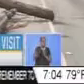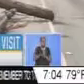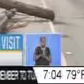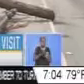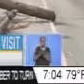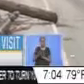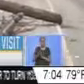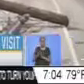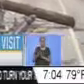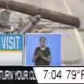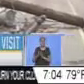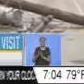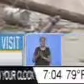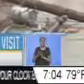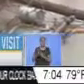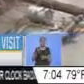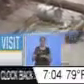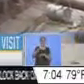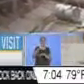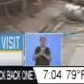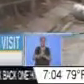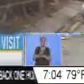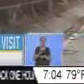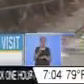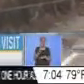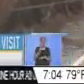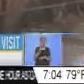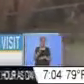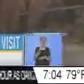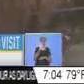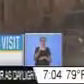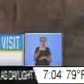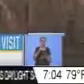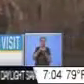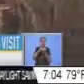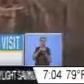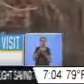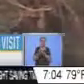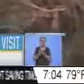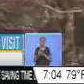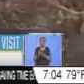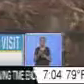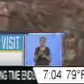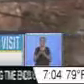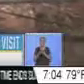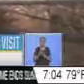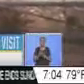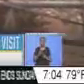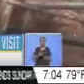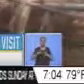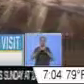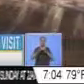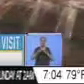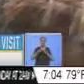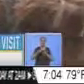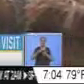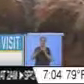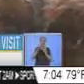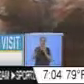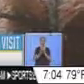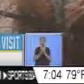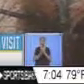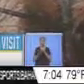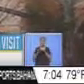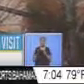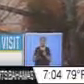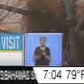plans to establish a $1.5 million loan grant program to